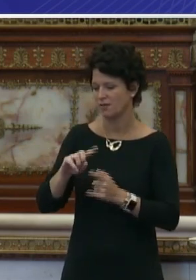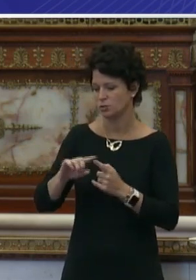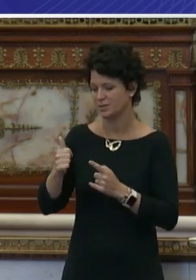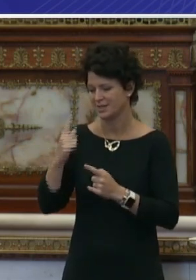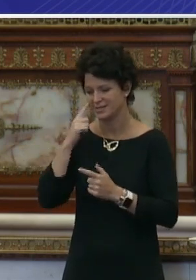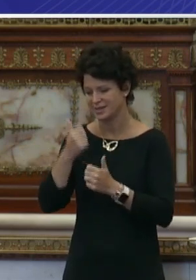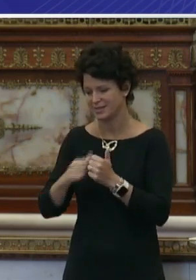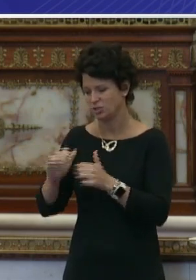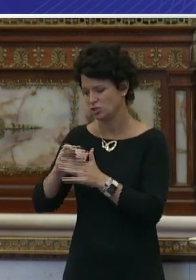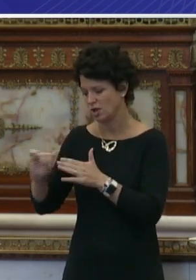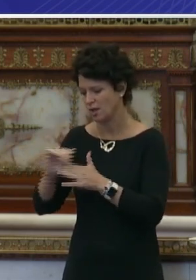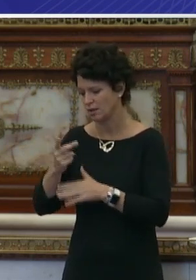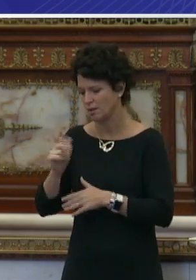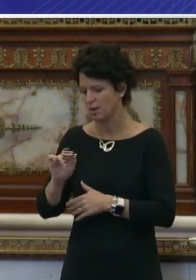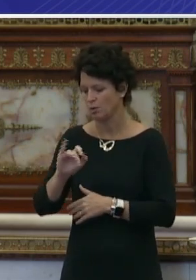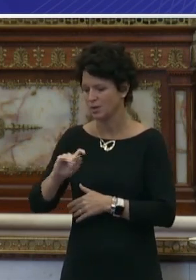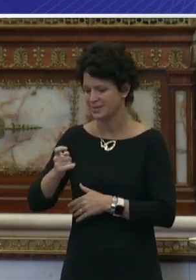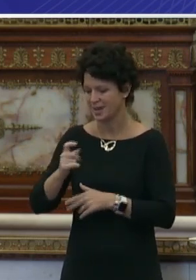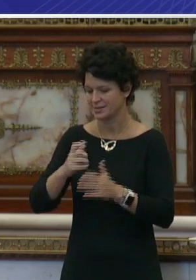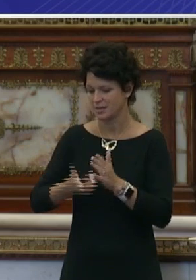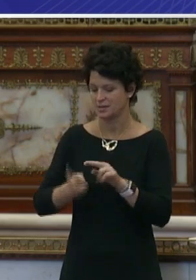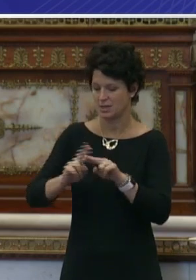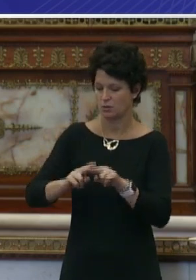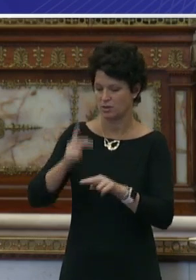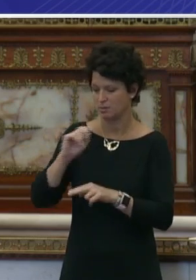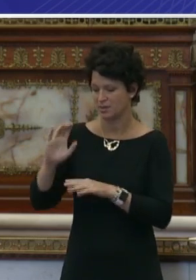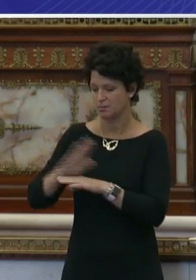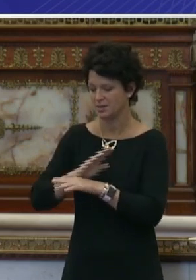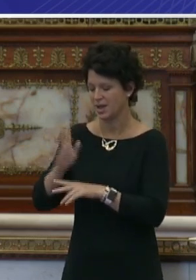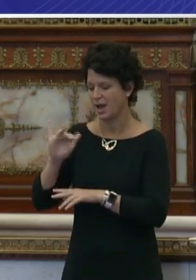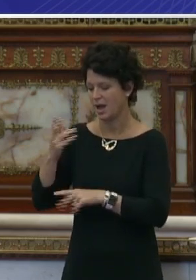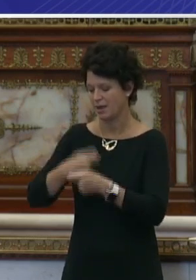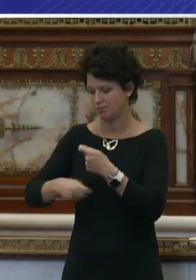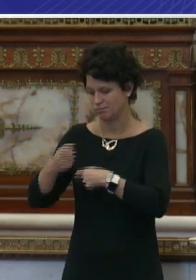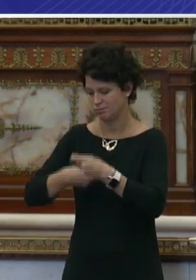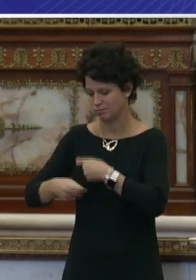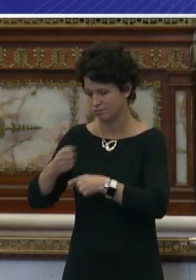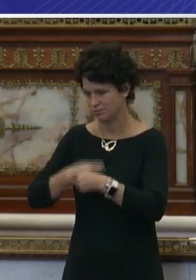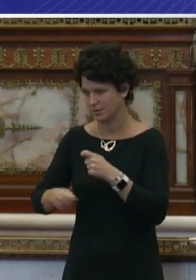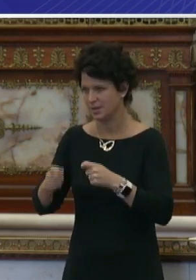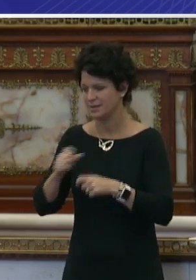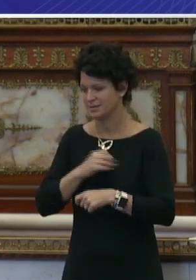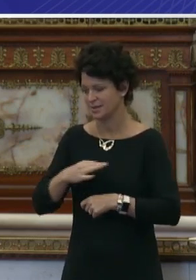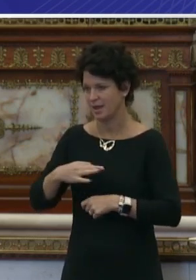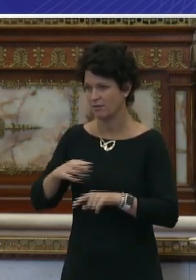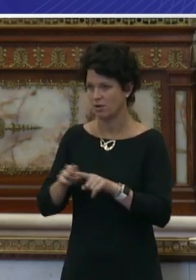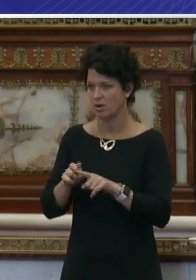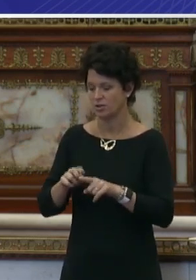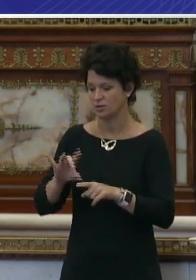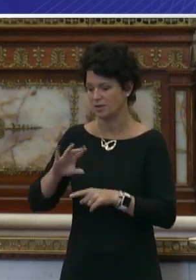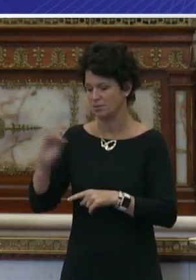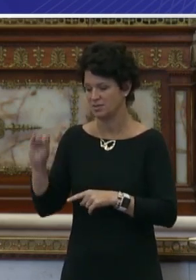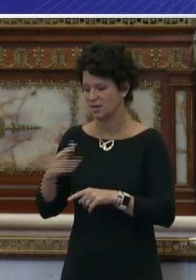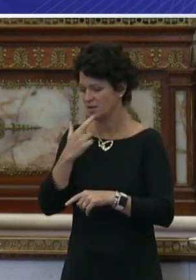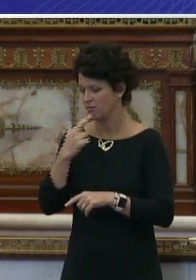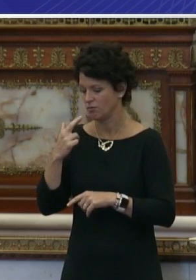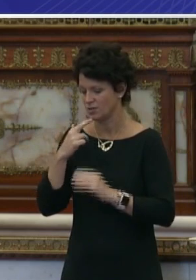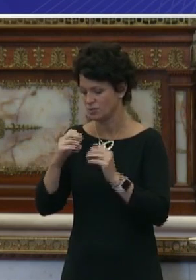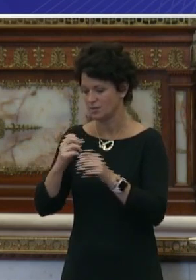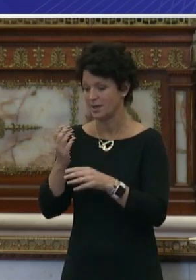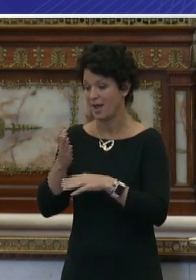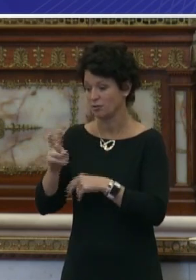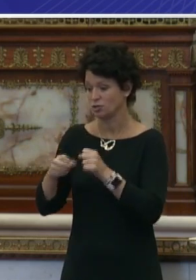dollar. Payroll taxes tend to be higher because the industry is a high turnover industry, and 85% of restaurants do not last more than 2